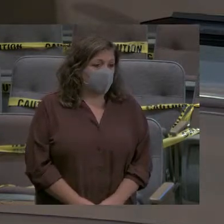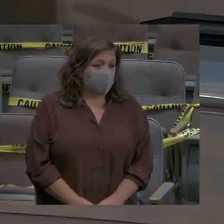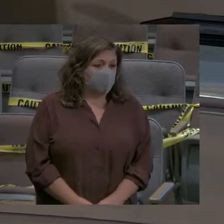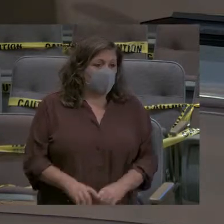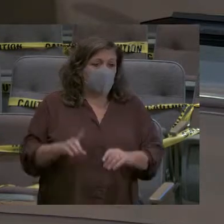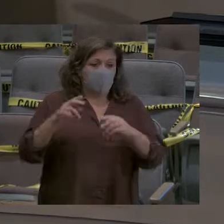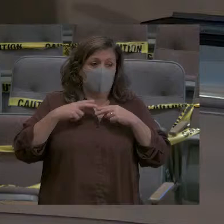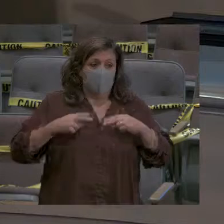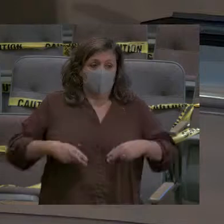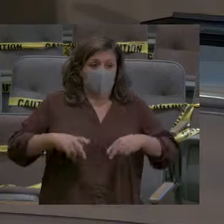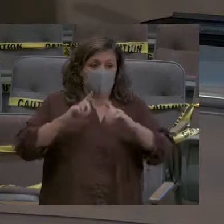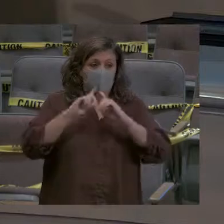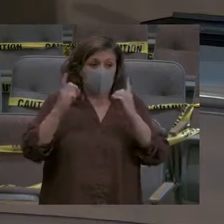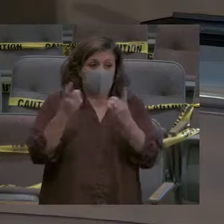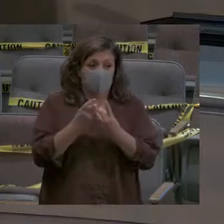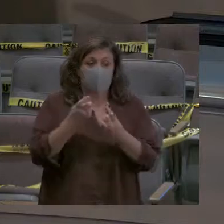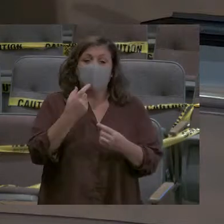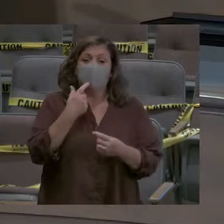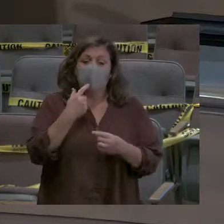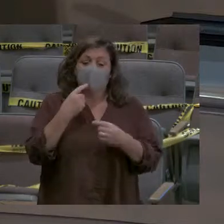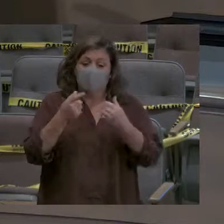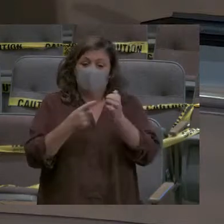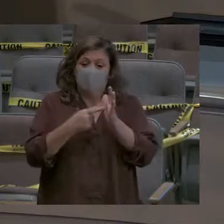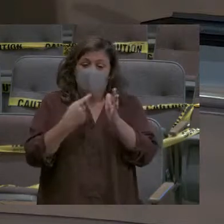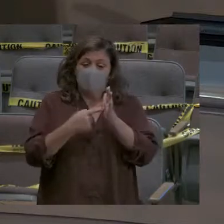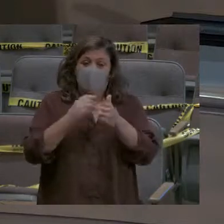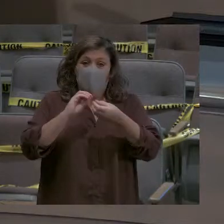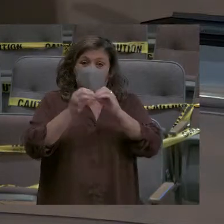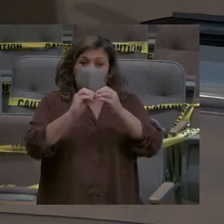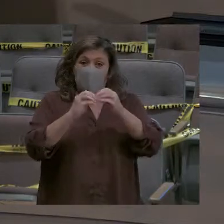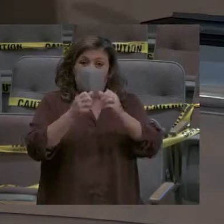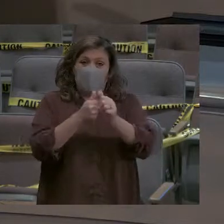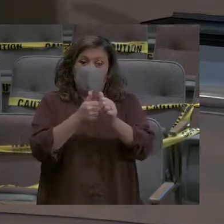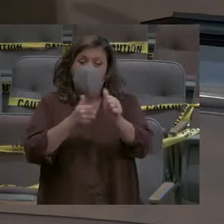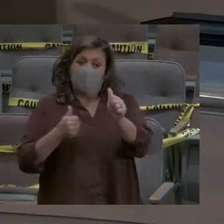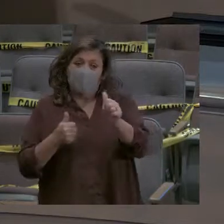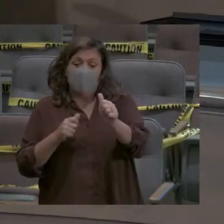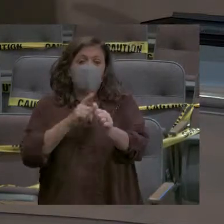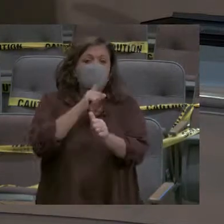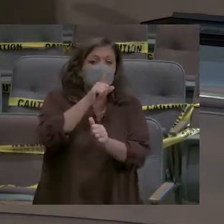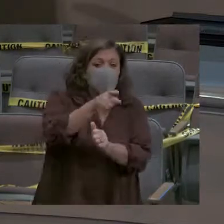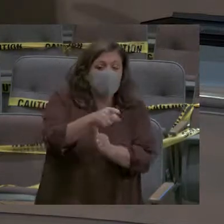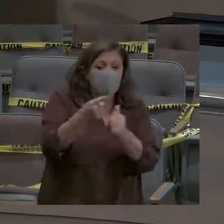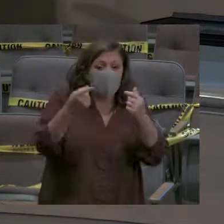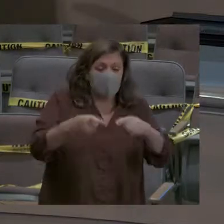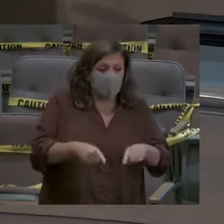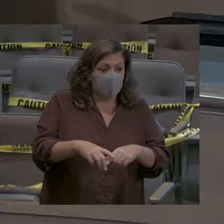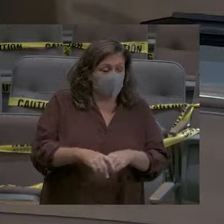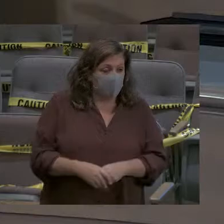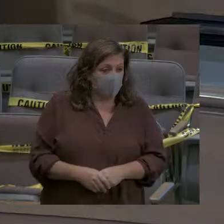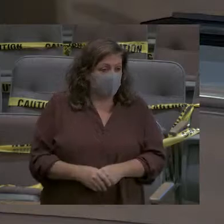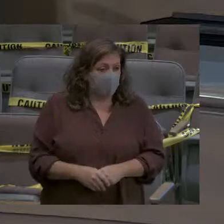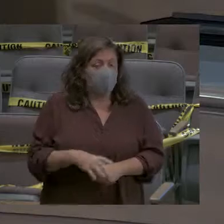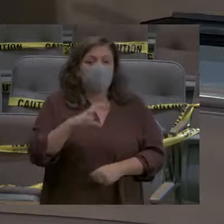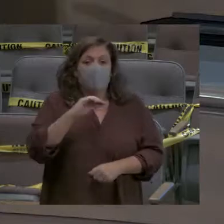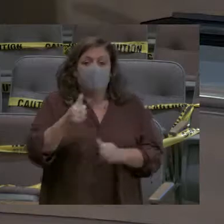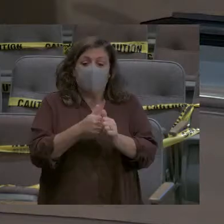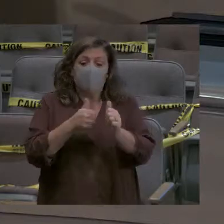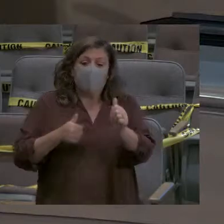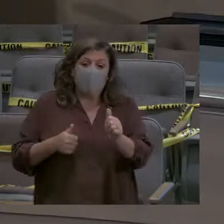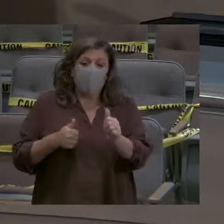but I think sometimes the numbers may lag behind what the coroner report and what Dr. Kitchen and